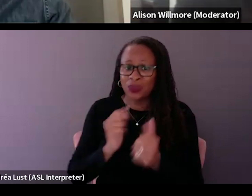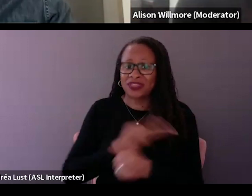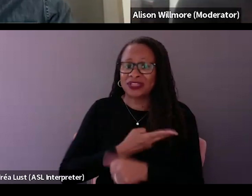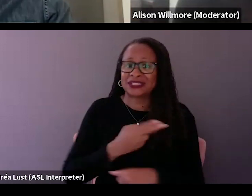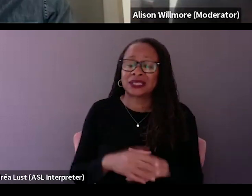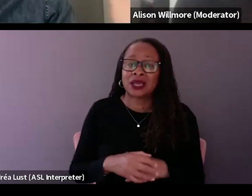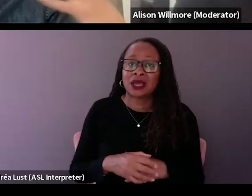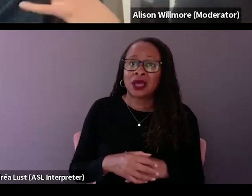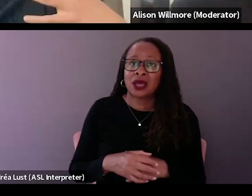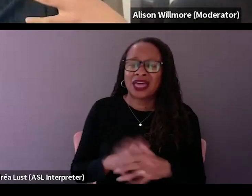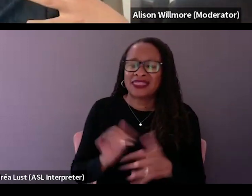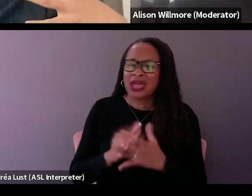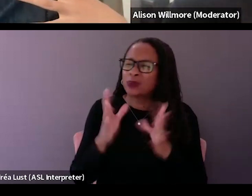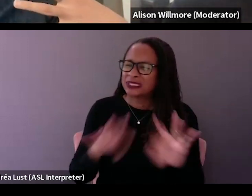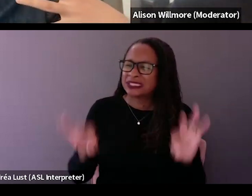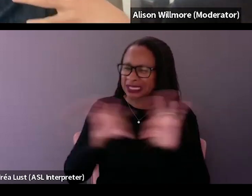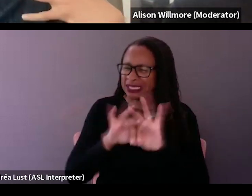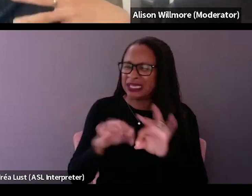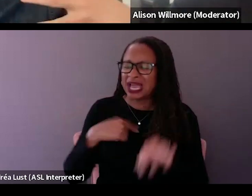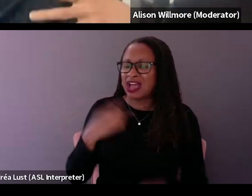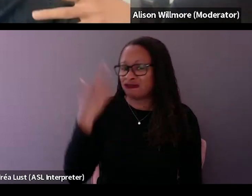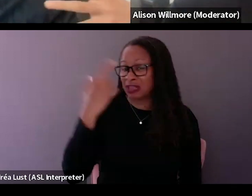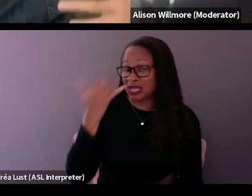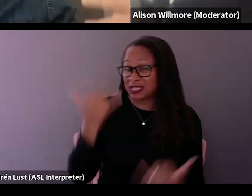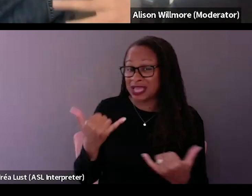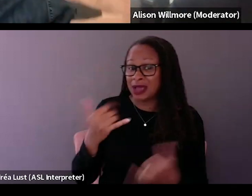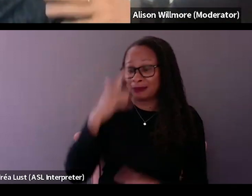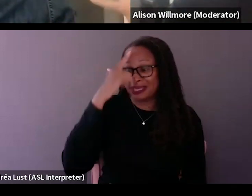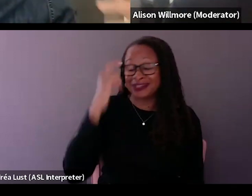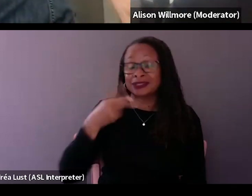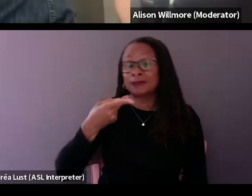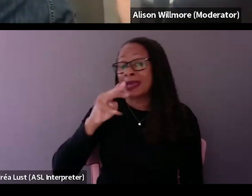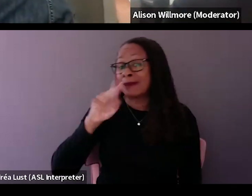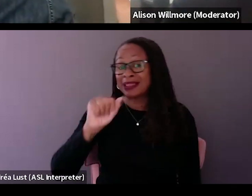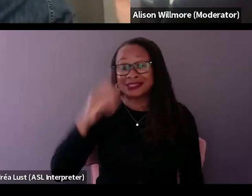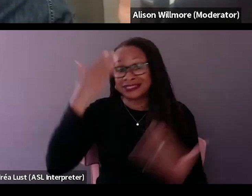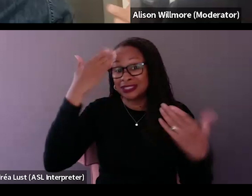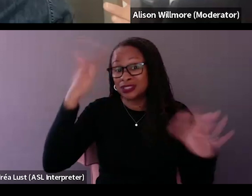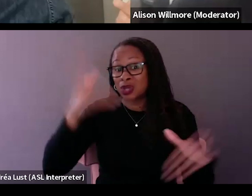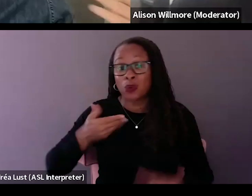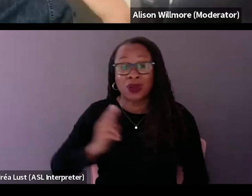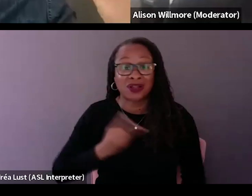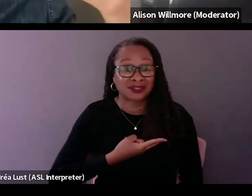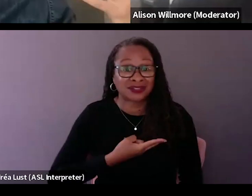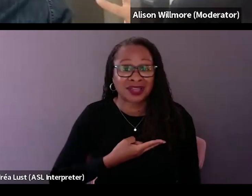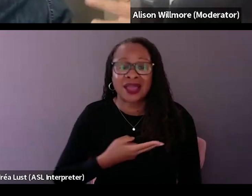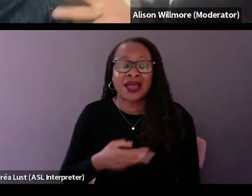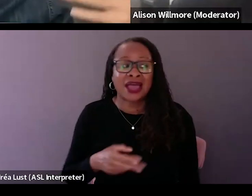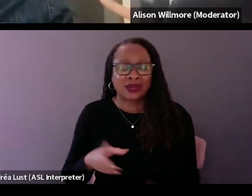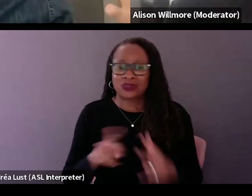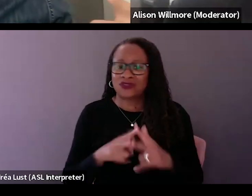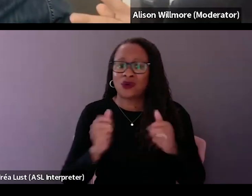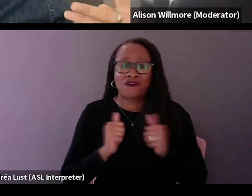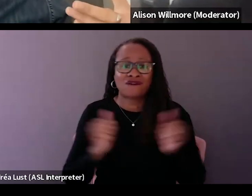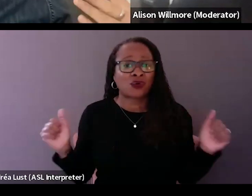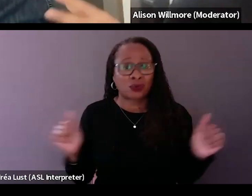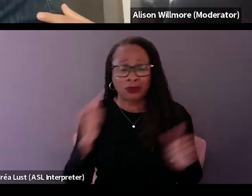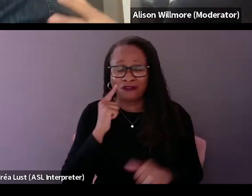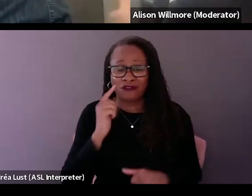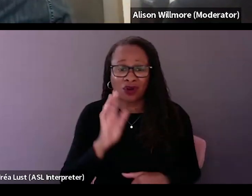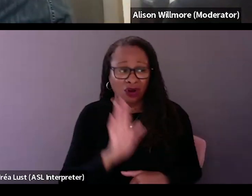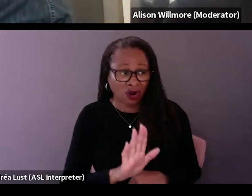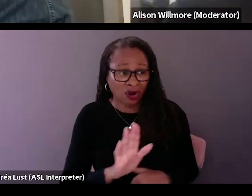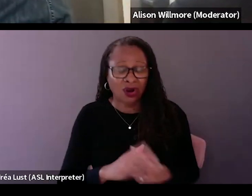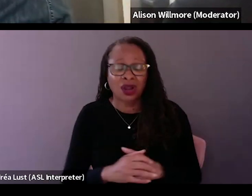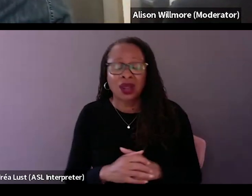to know us. And this was so vulnerable for her, having those tapes literally stolen from her. And in her mind, that ruined her